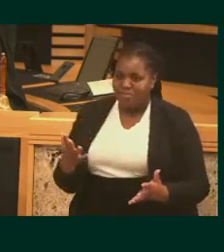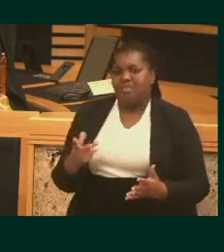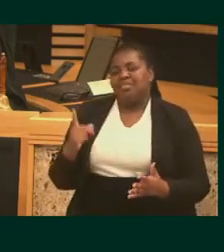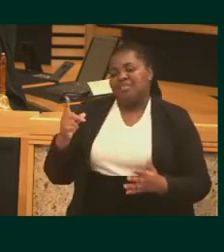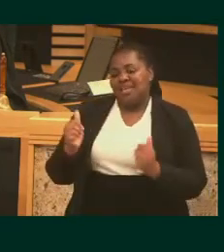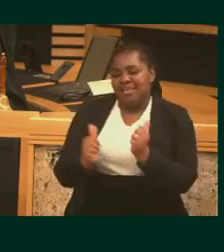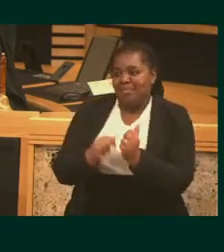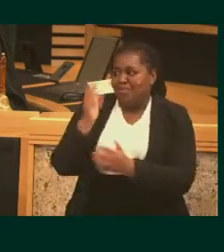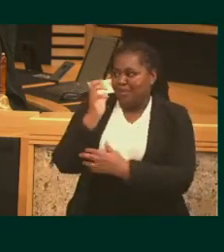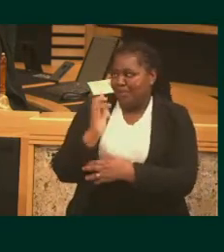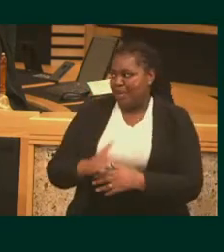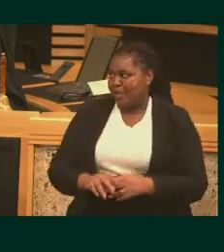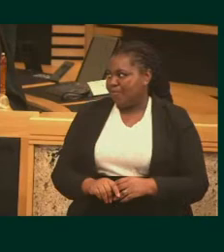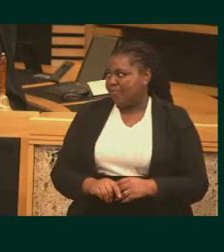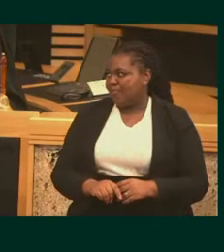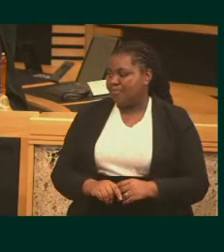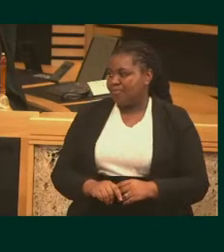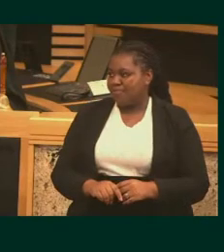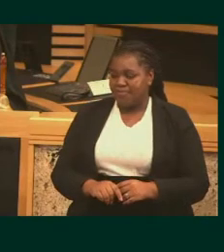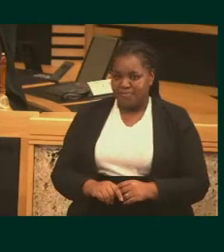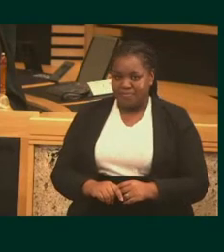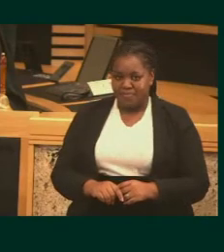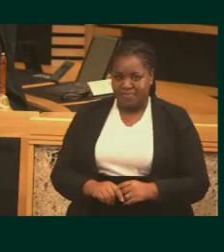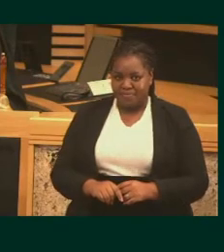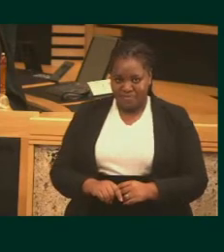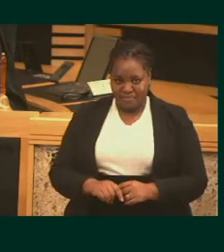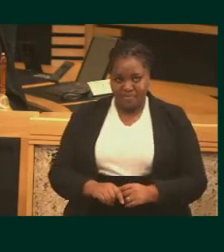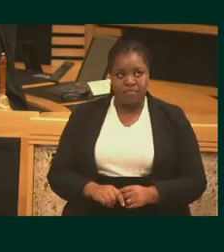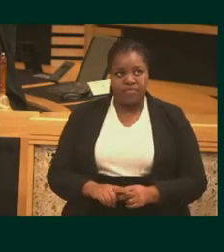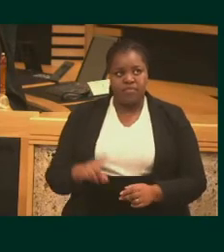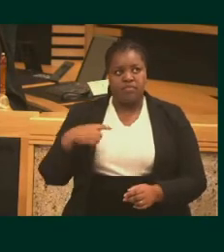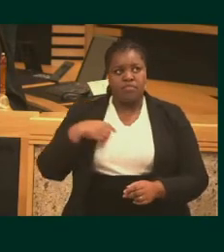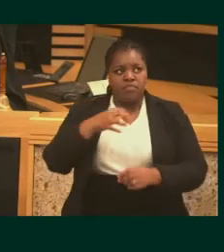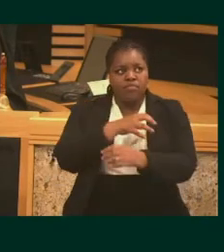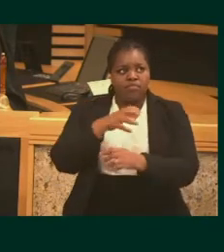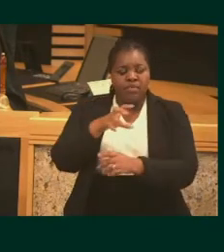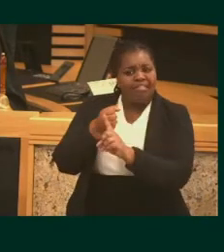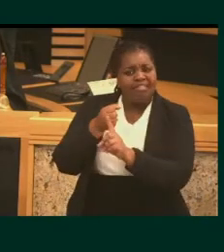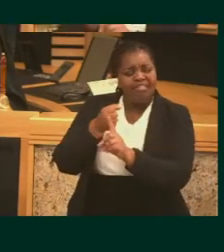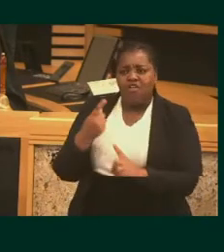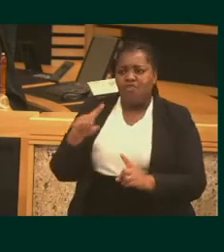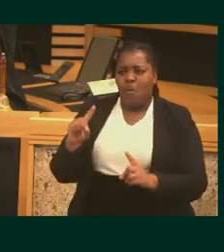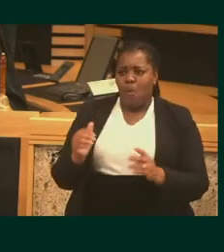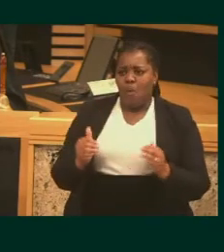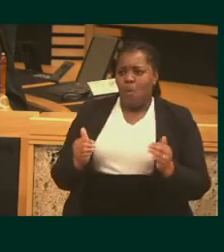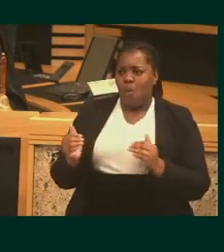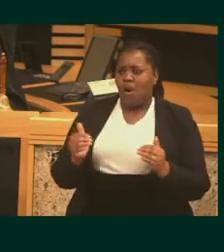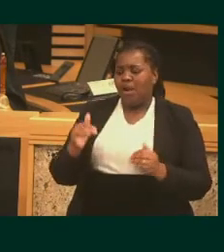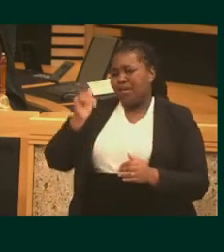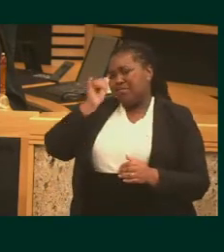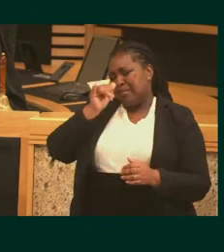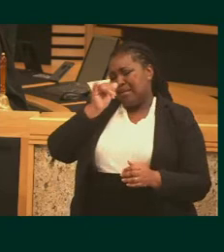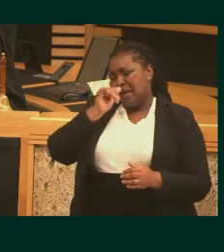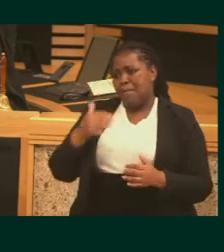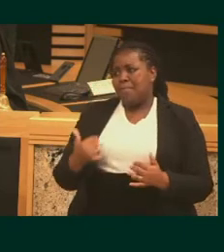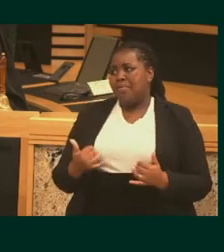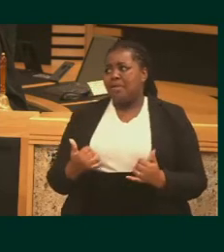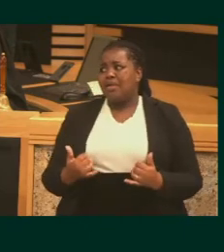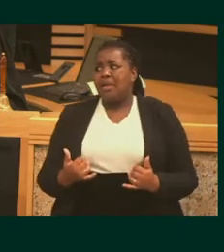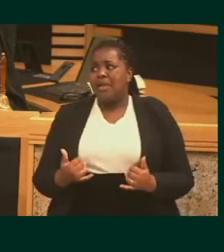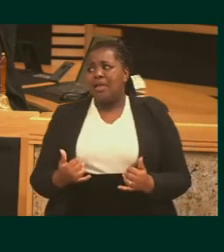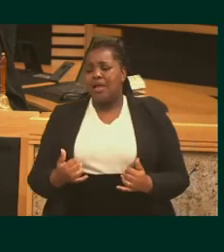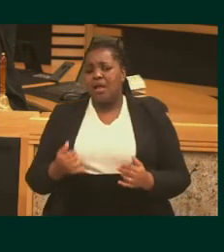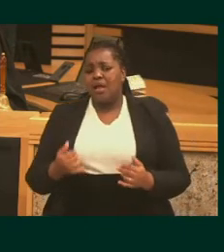speak I the motion members strengthening the fight against organized crime we are now in